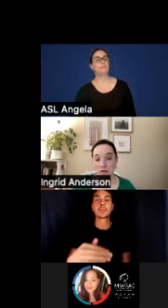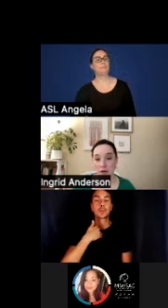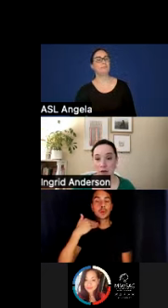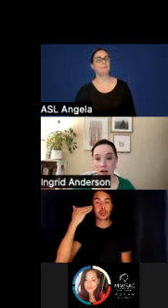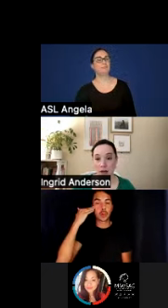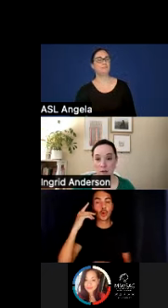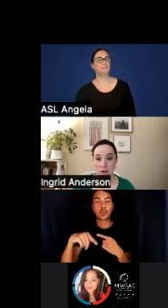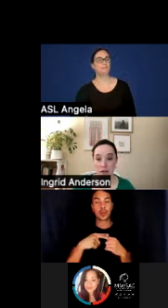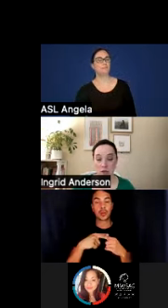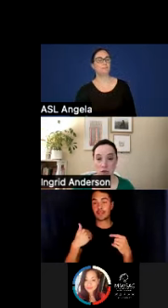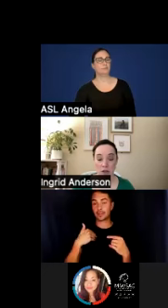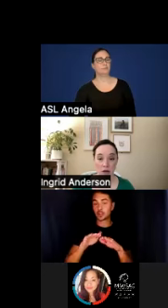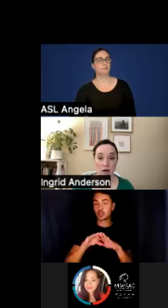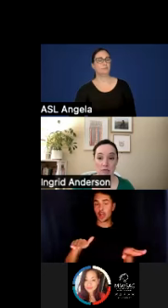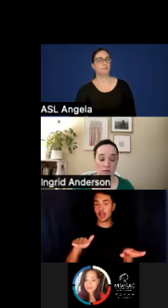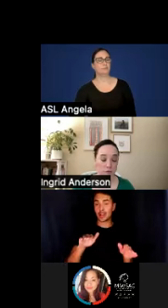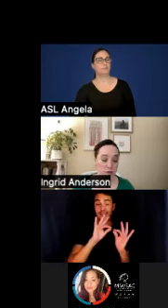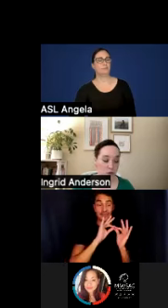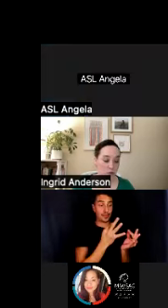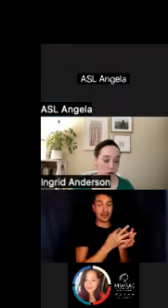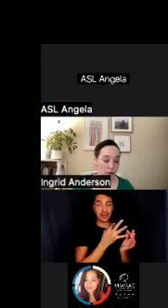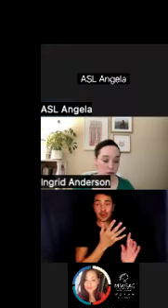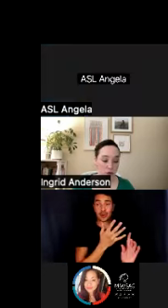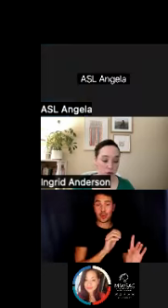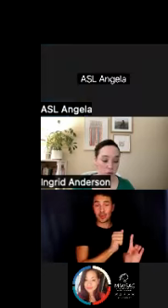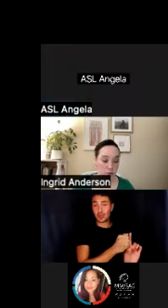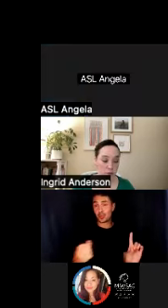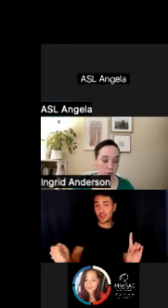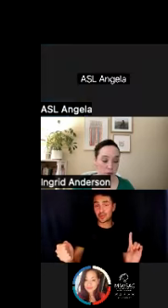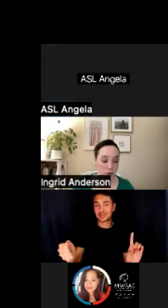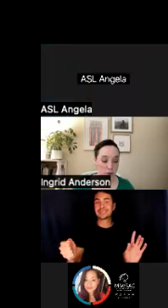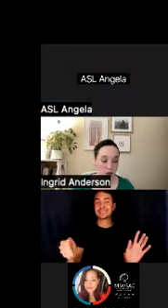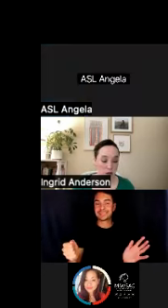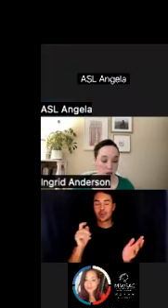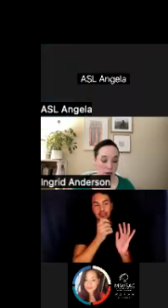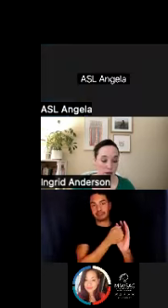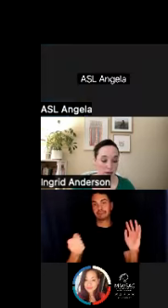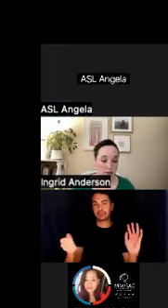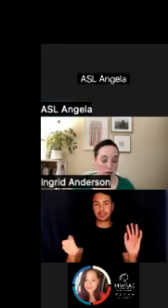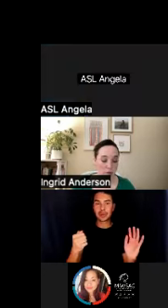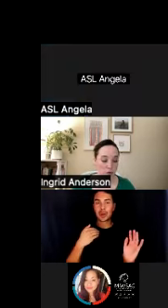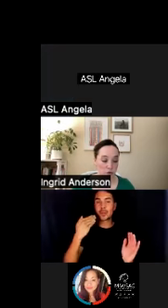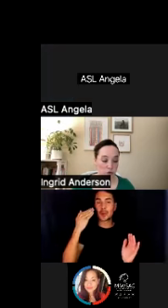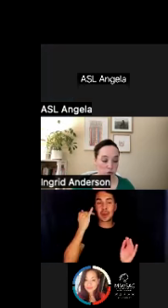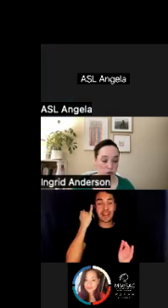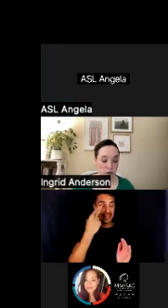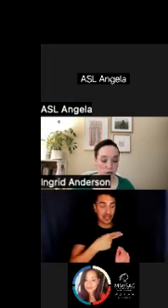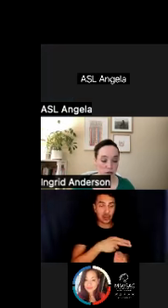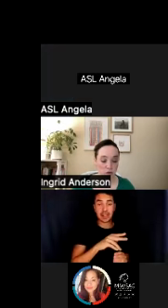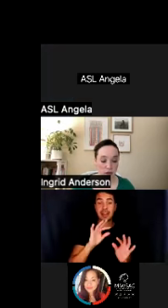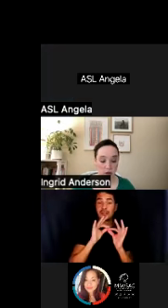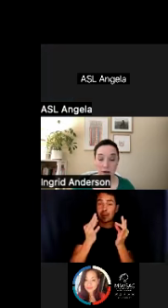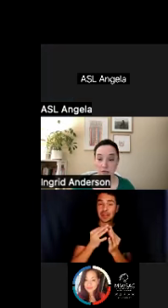if there has been a history of sexual violence or other forms of abuse, and that removing